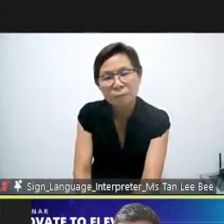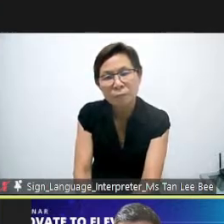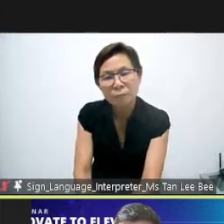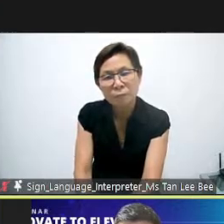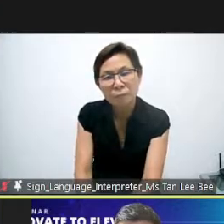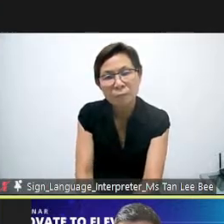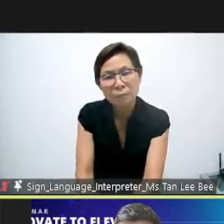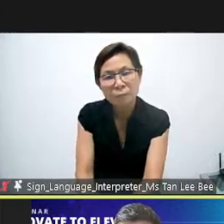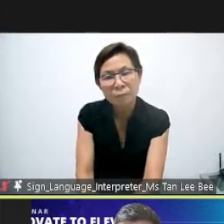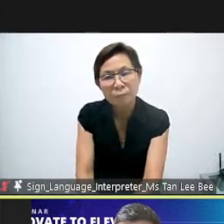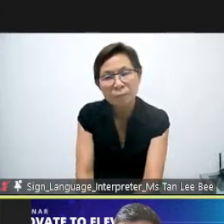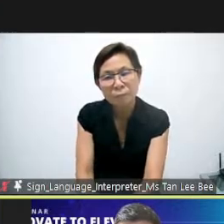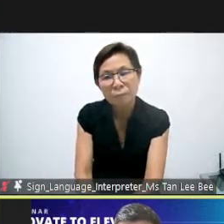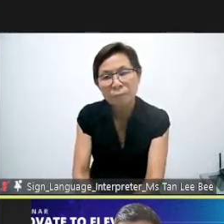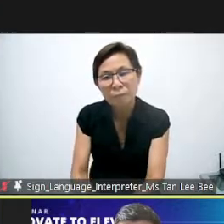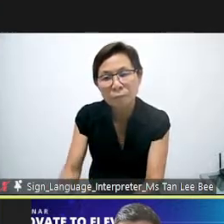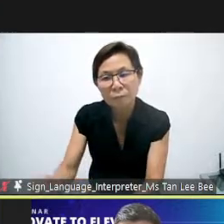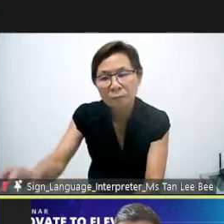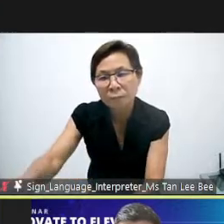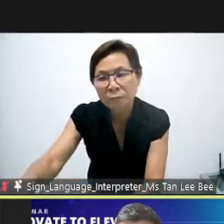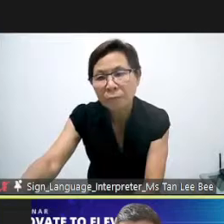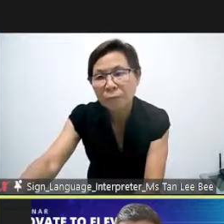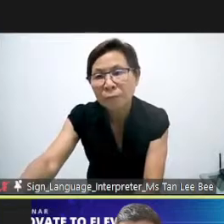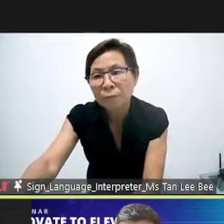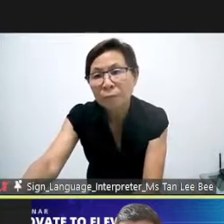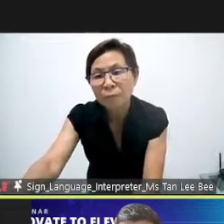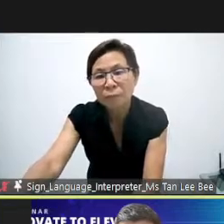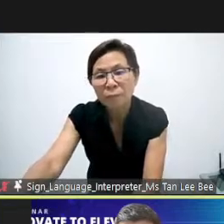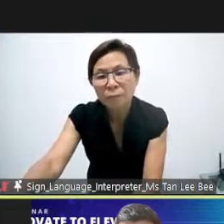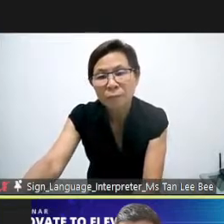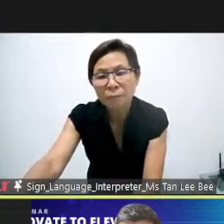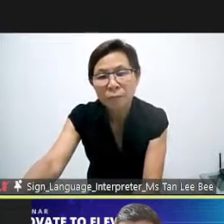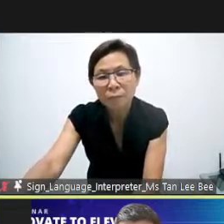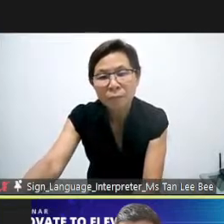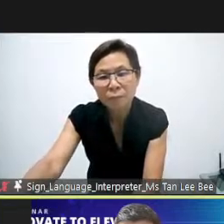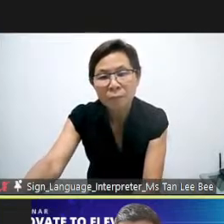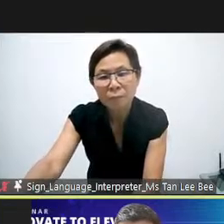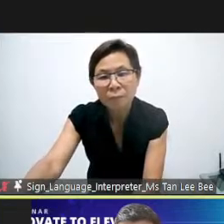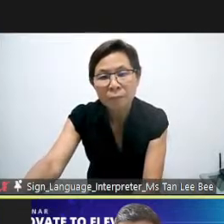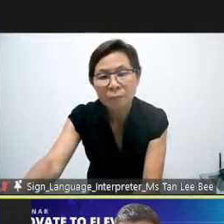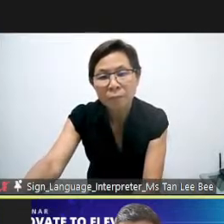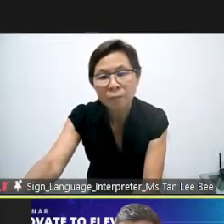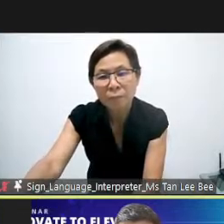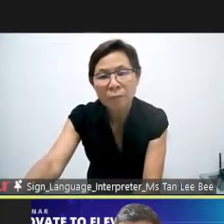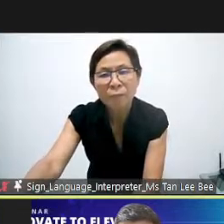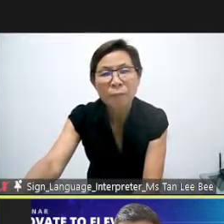processing, auditory processing, and manual dexterity of the aforementioned children.